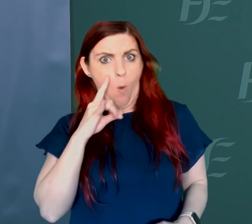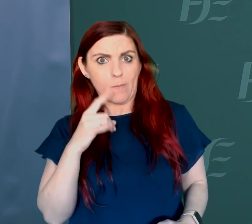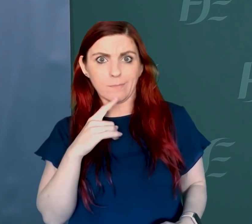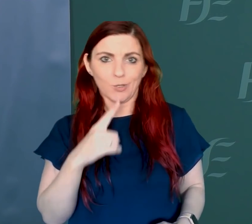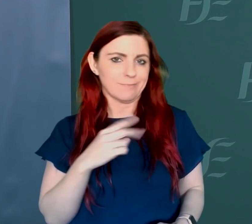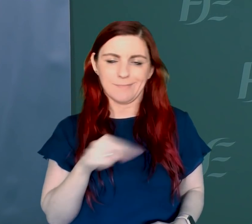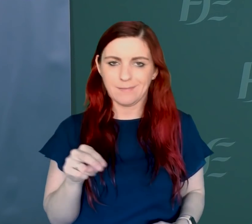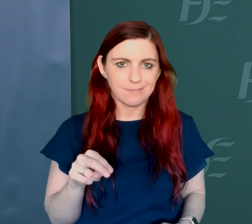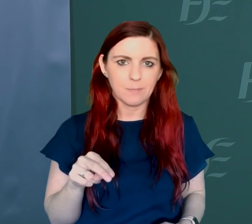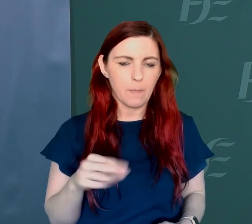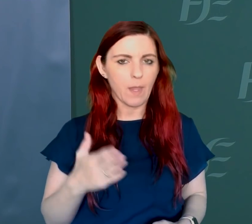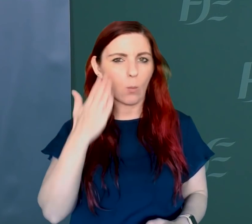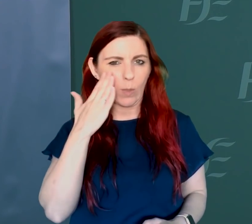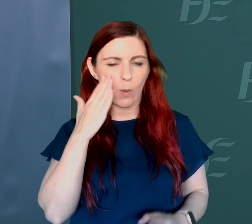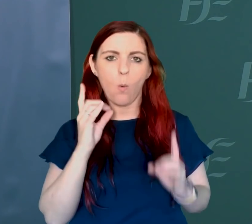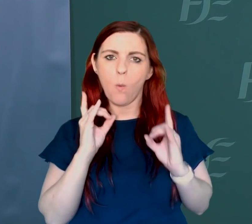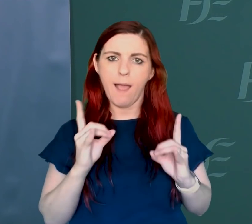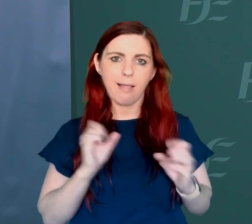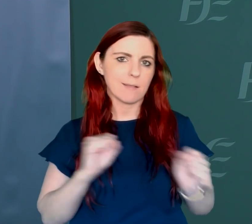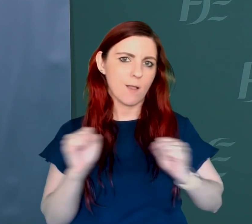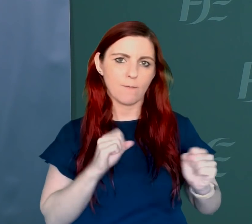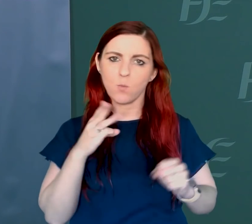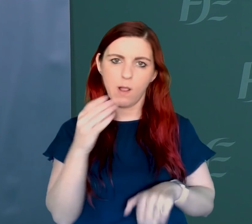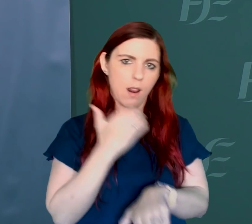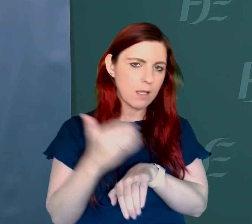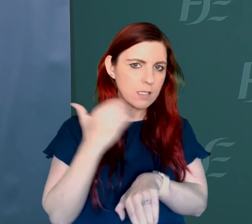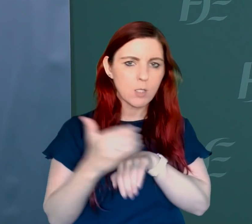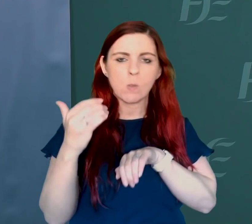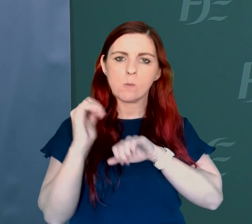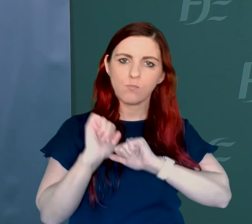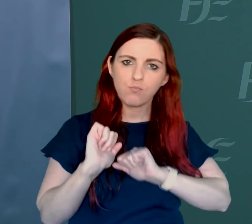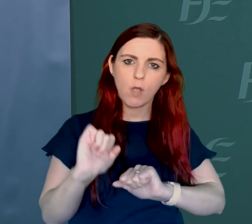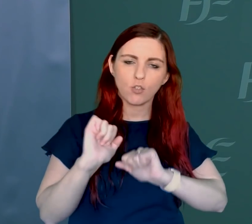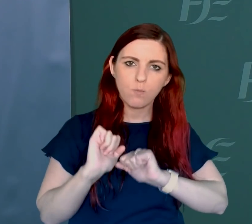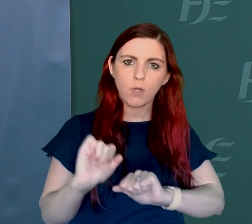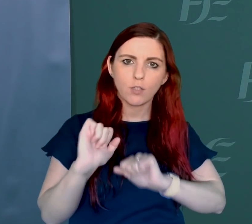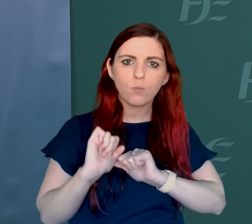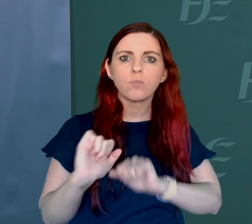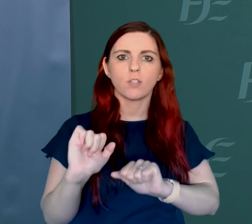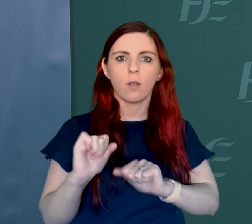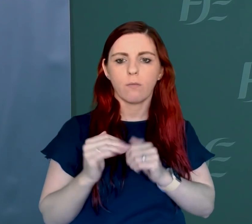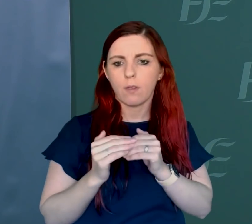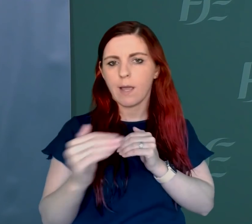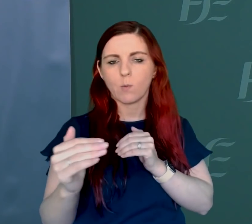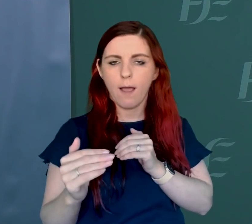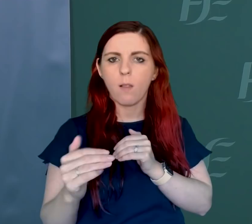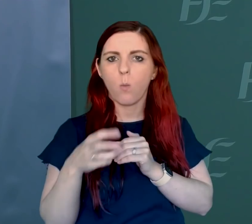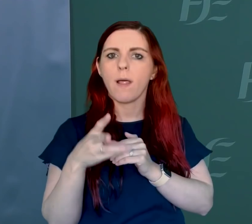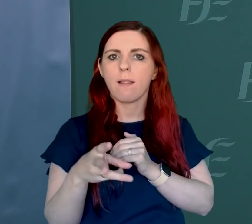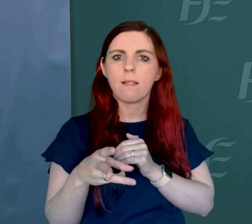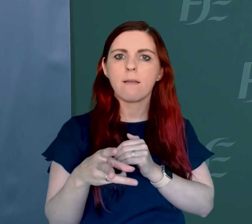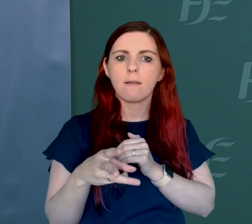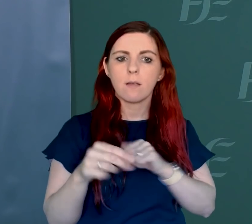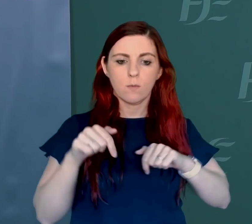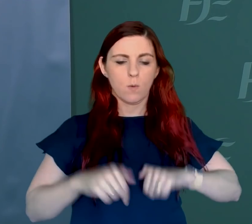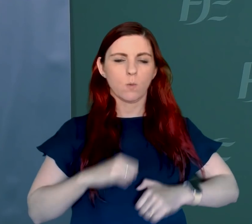We all know our health service will be under unyielding and unrelenting strain over the next while. So